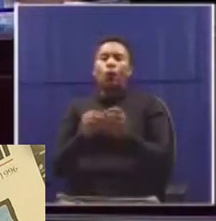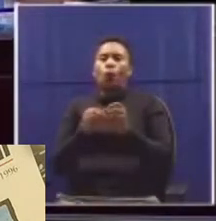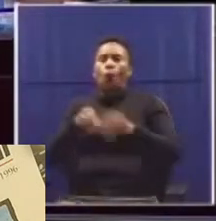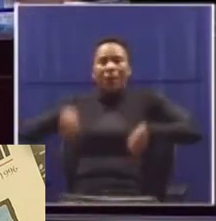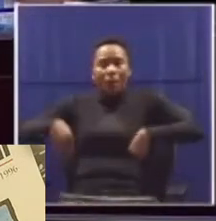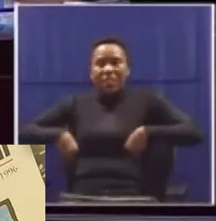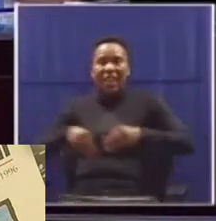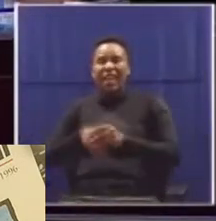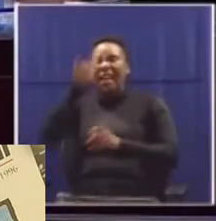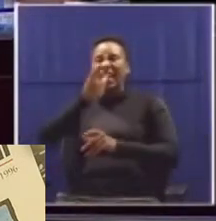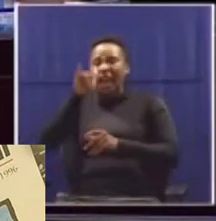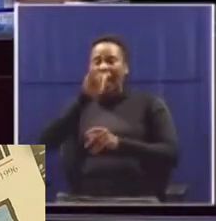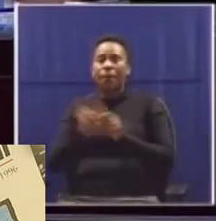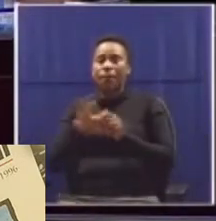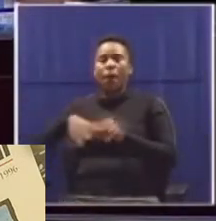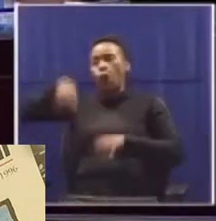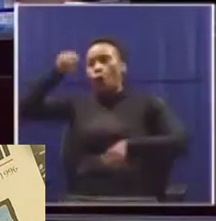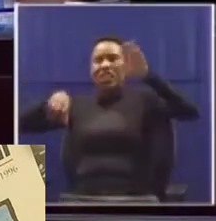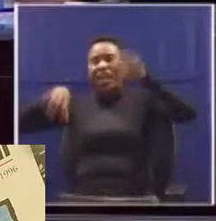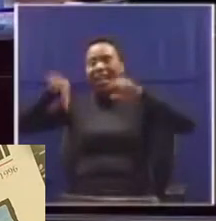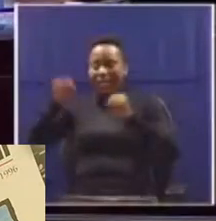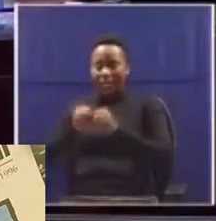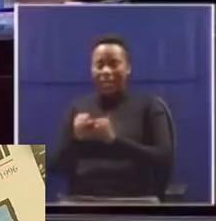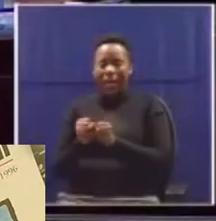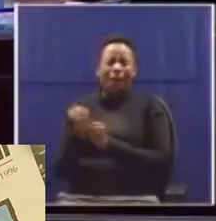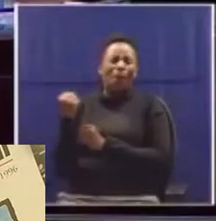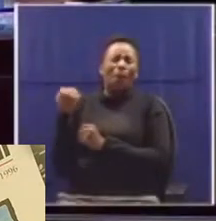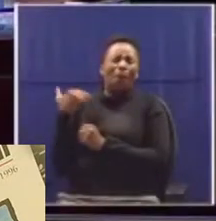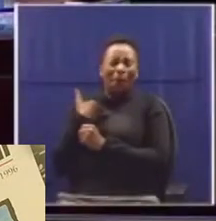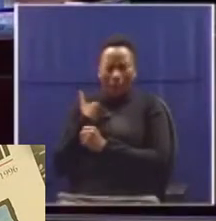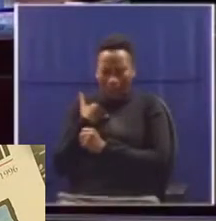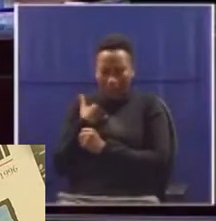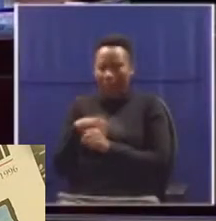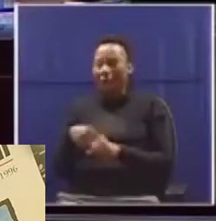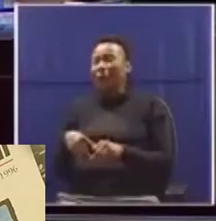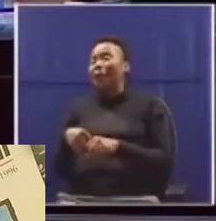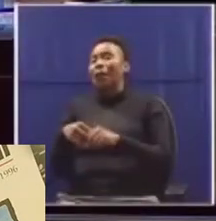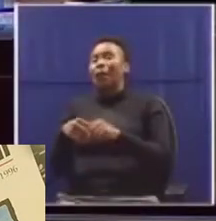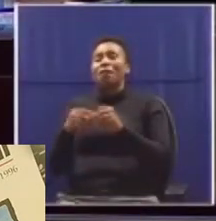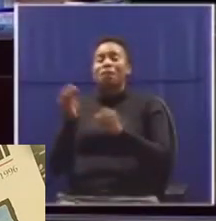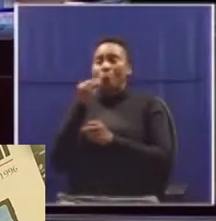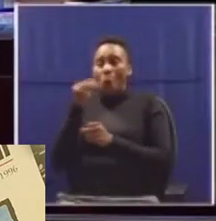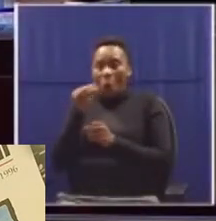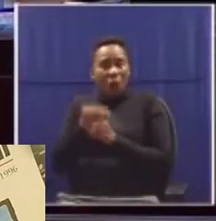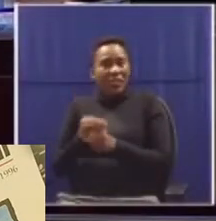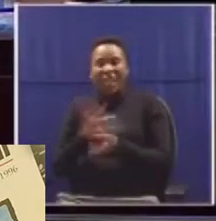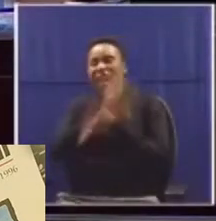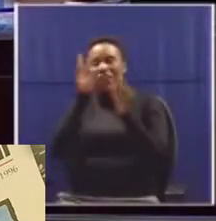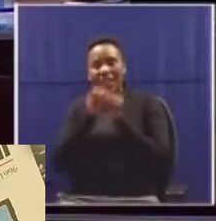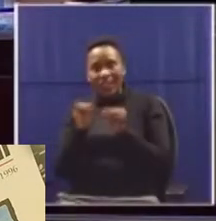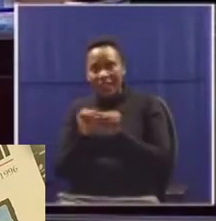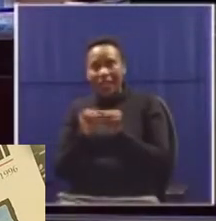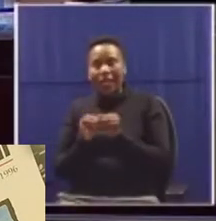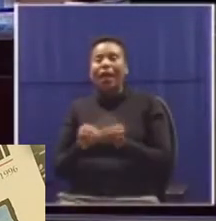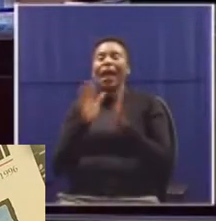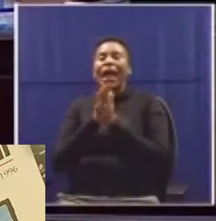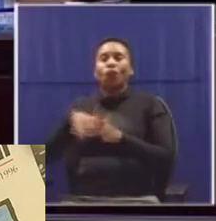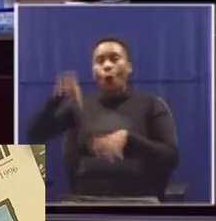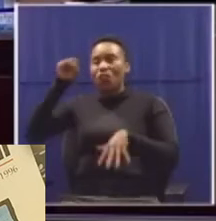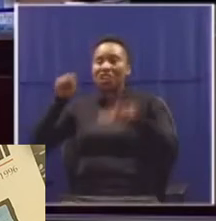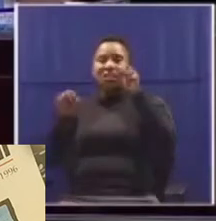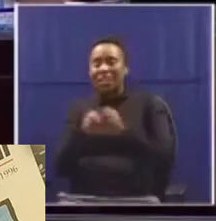the unbearable cost of living and our failing economy have become ordinary conversation